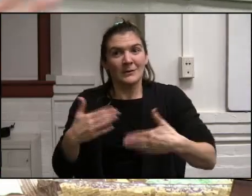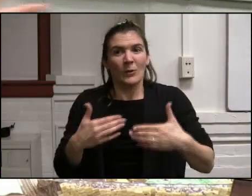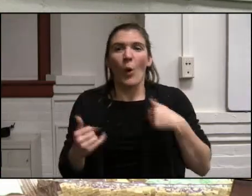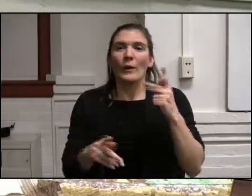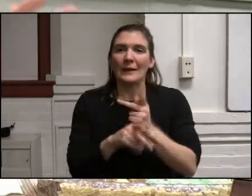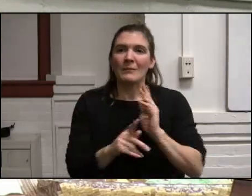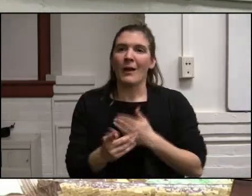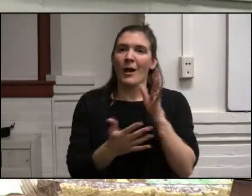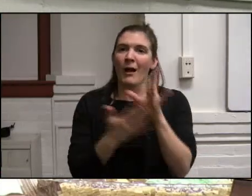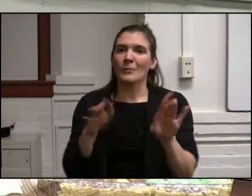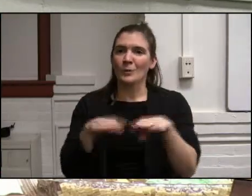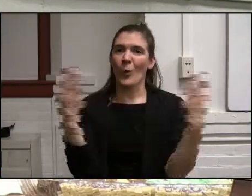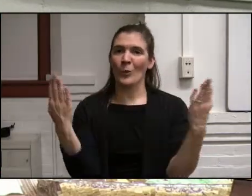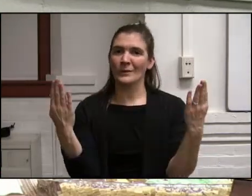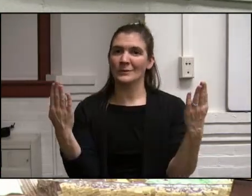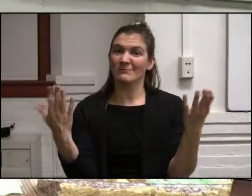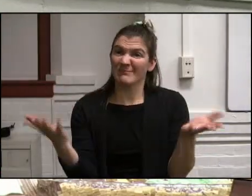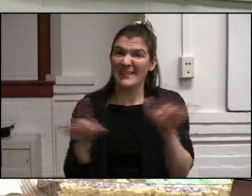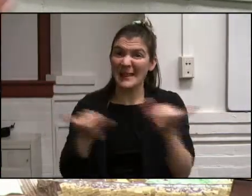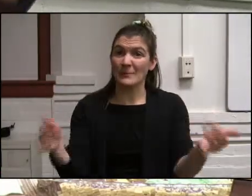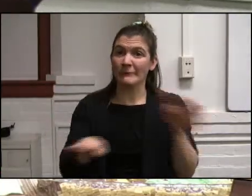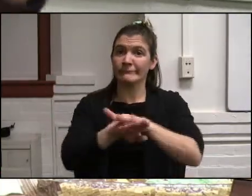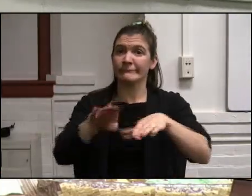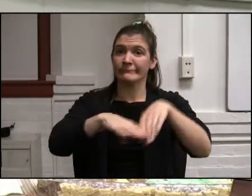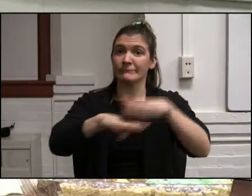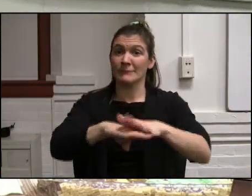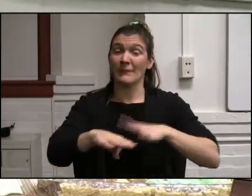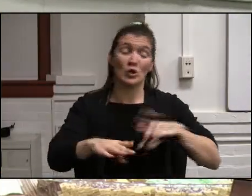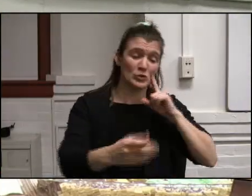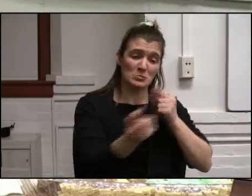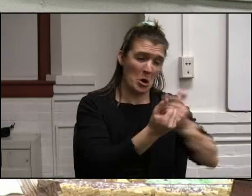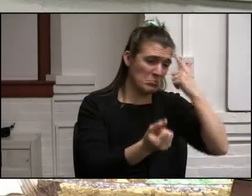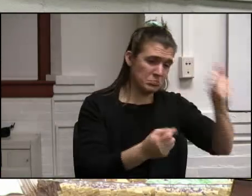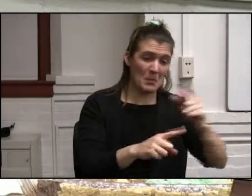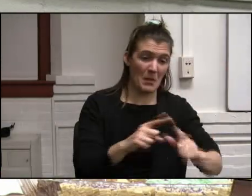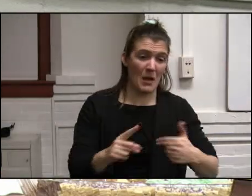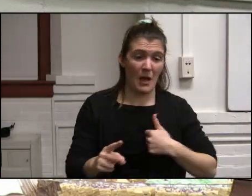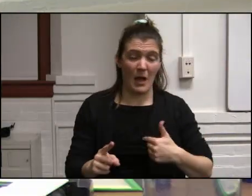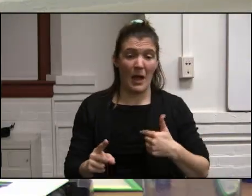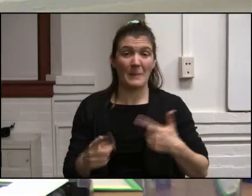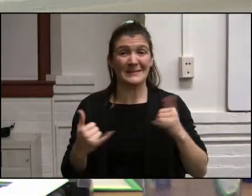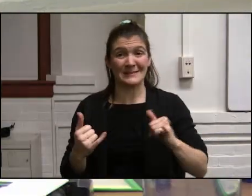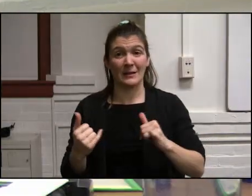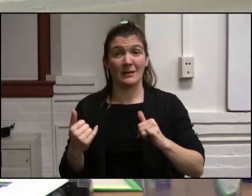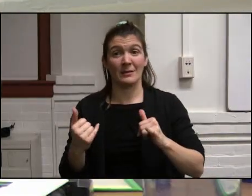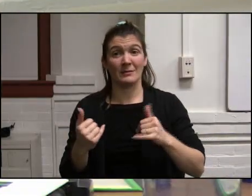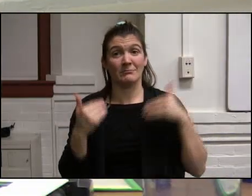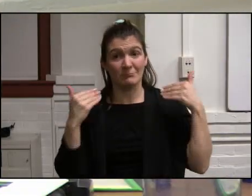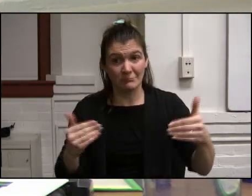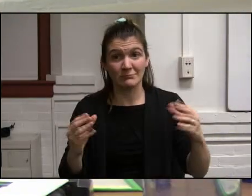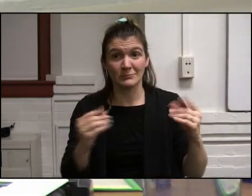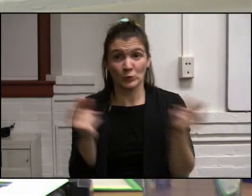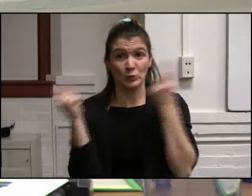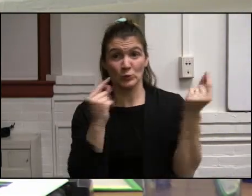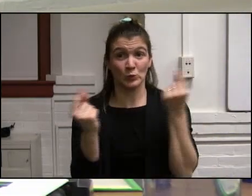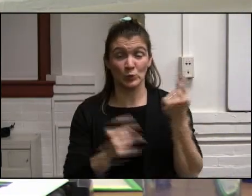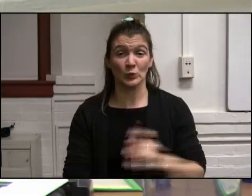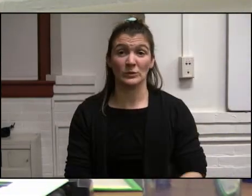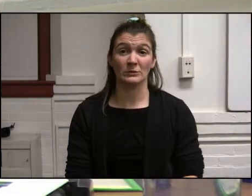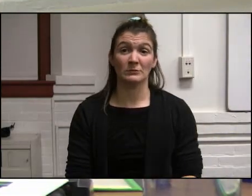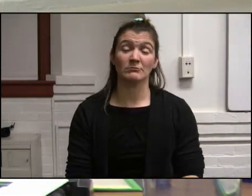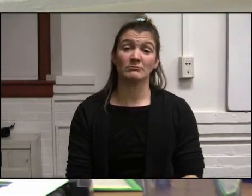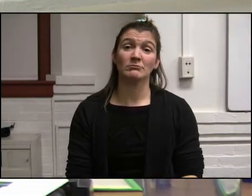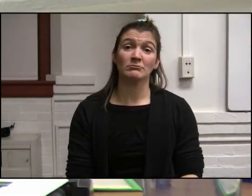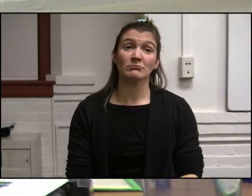different options going as possible. And obviously, you can support what you feel comfortable supporting. I'm still going to do that. I'm still going to promote whatever we can, and I